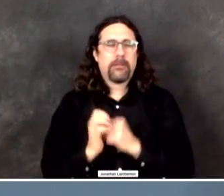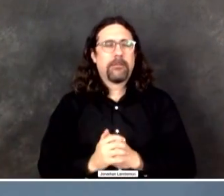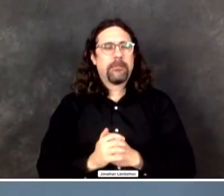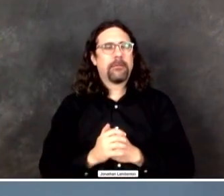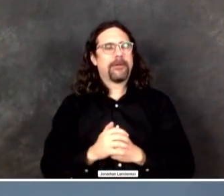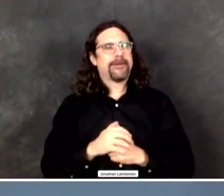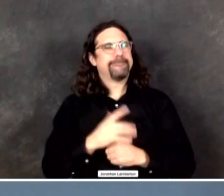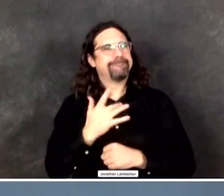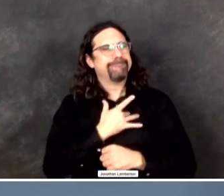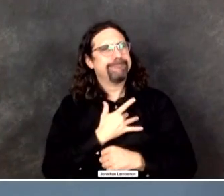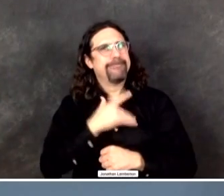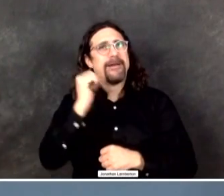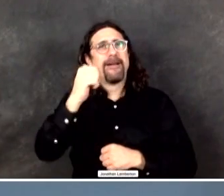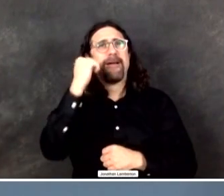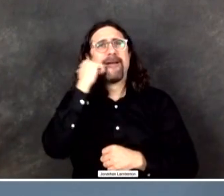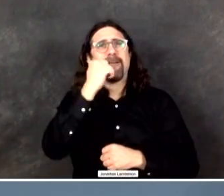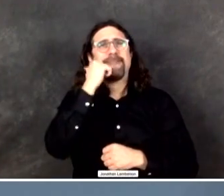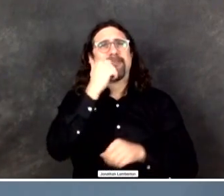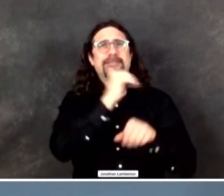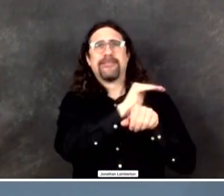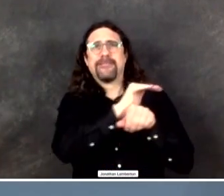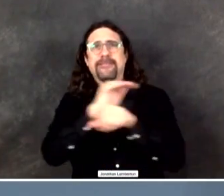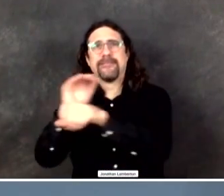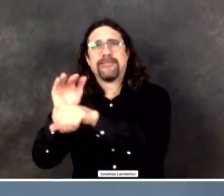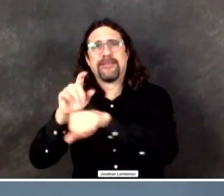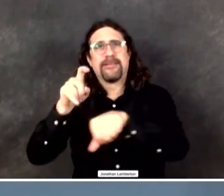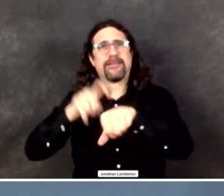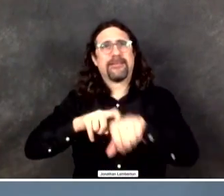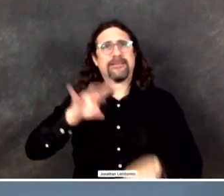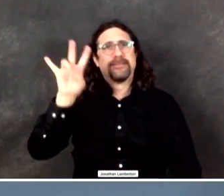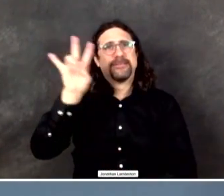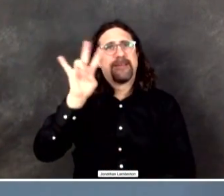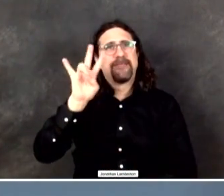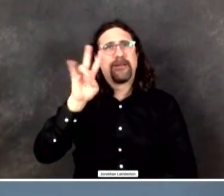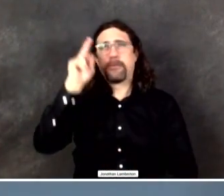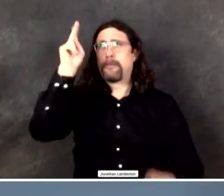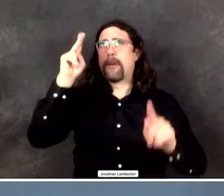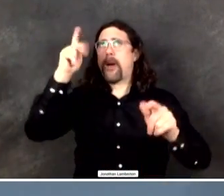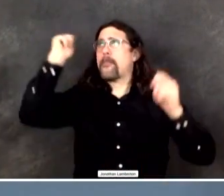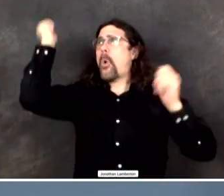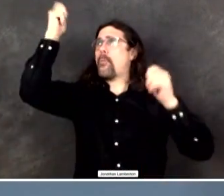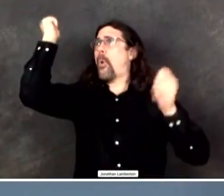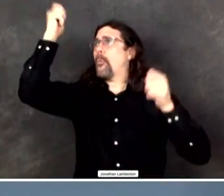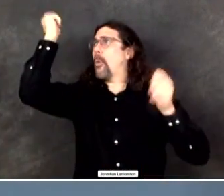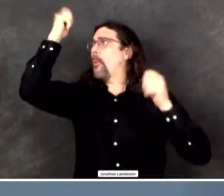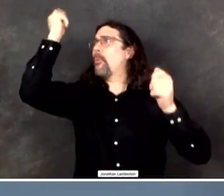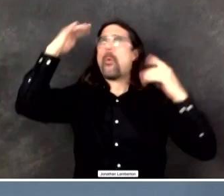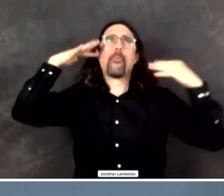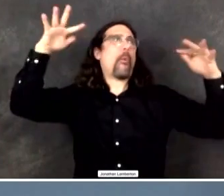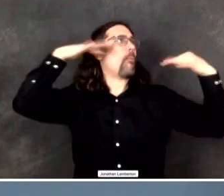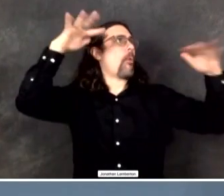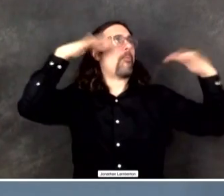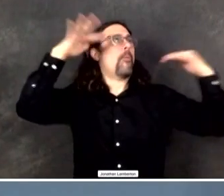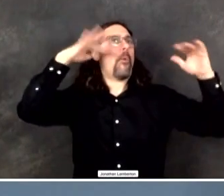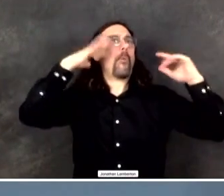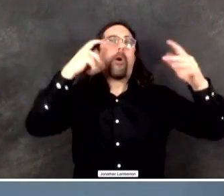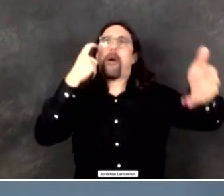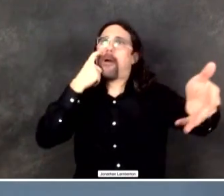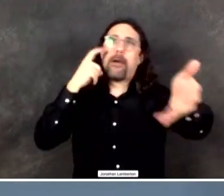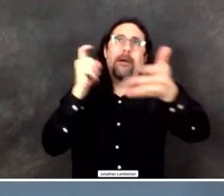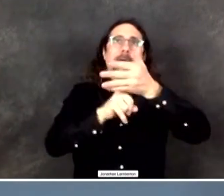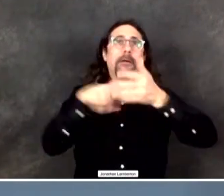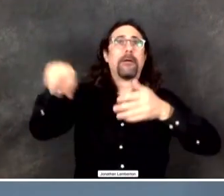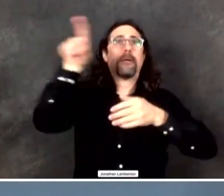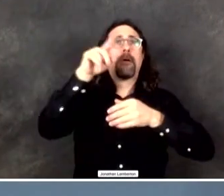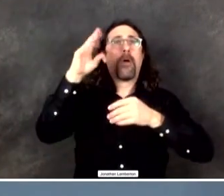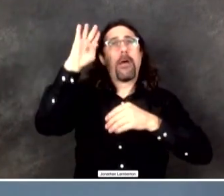they're celebrating. So I want you to remember that. I know that this news today may come as a bit of a shock to everyone out there, but the mayor and